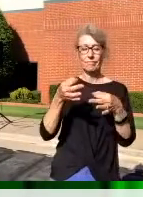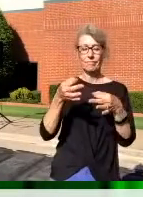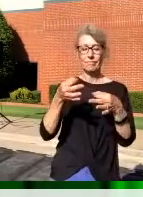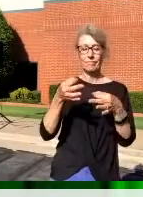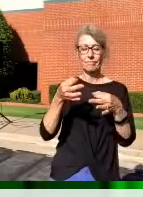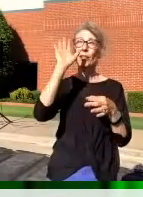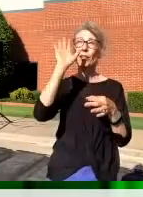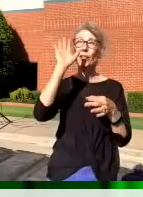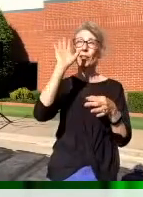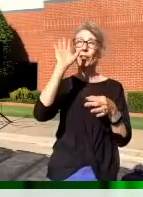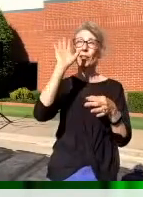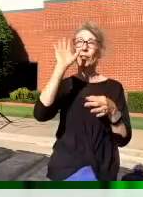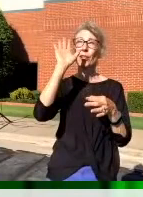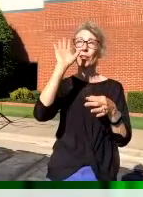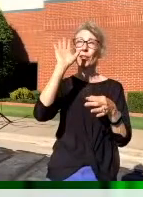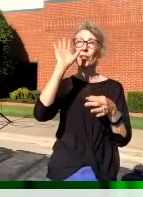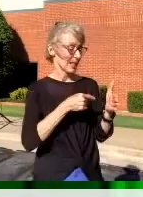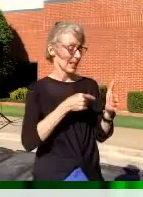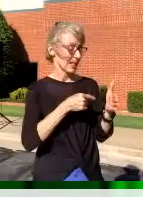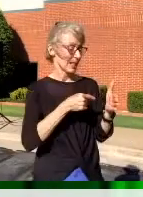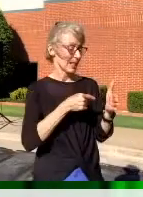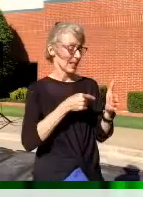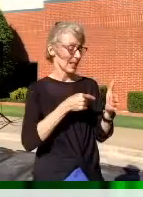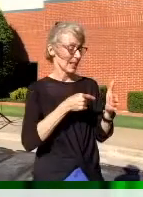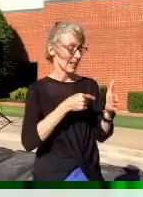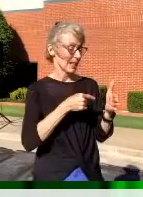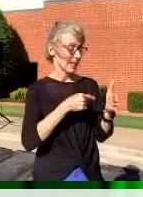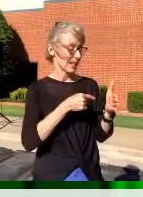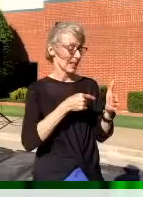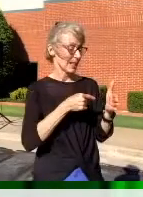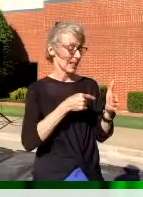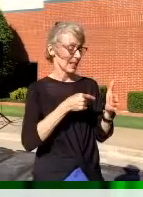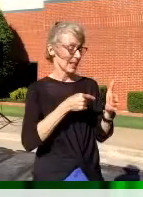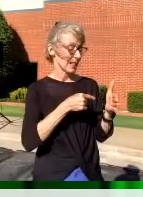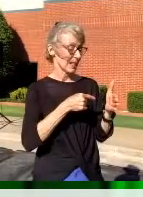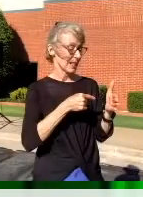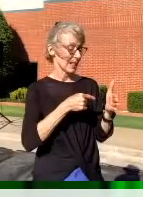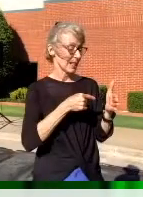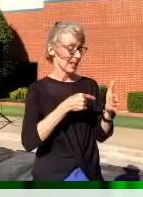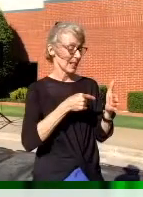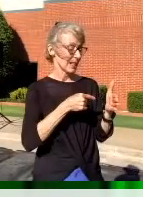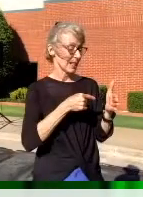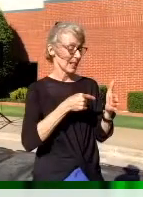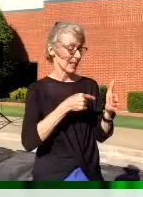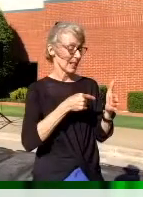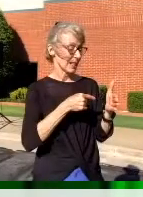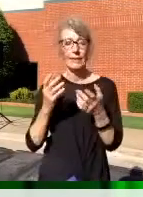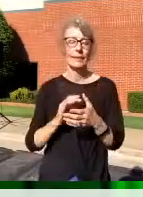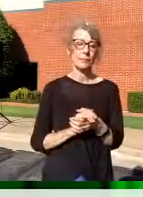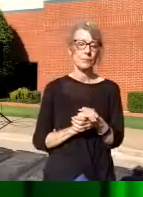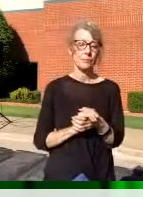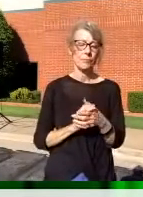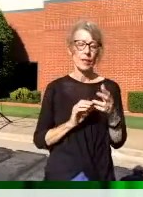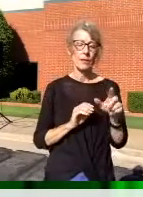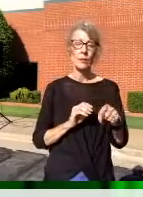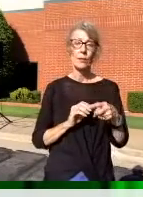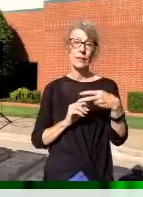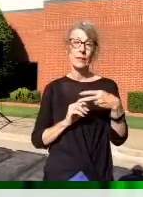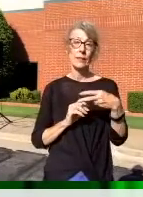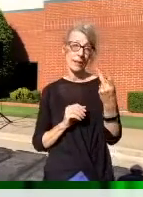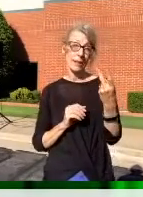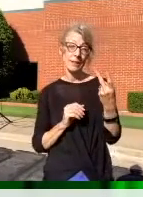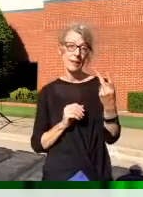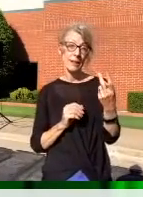done, and vindicating the innocent by treating them in accordance with their innocence. Second feature of the temple mission